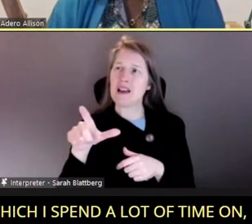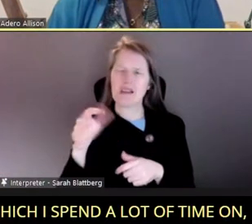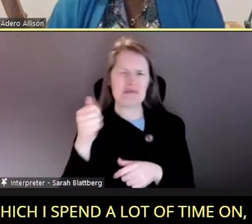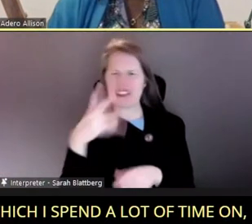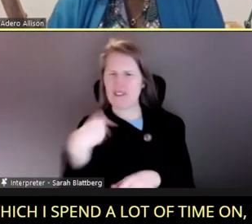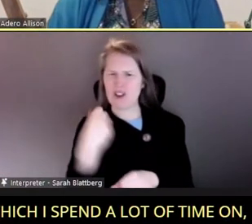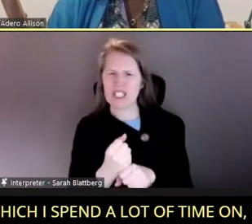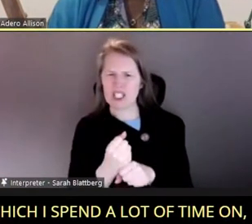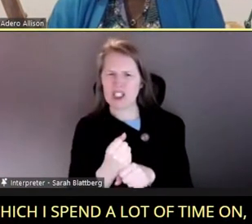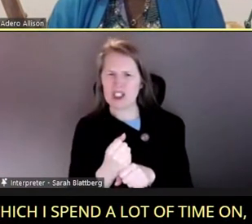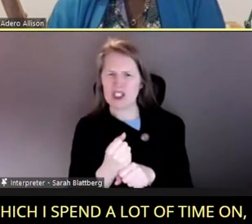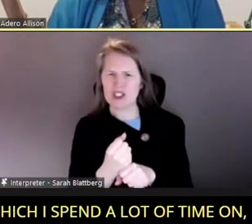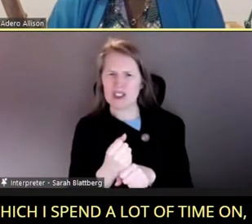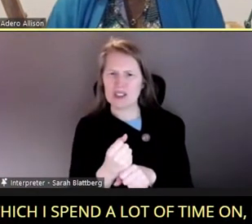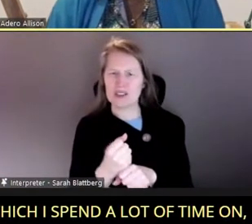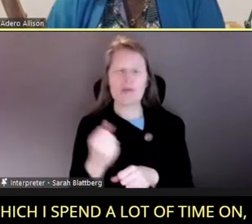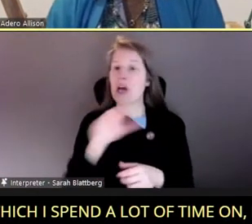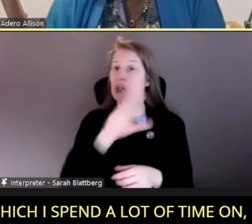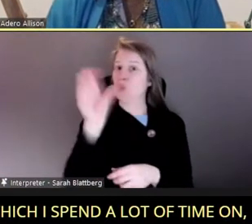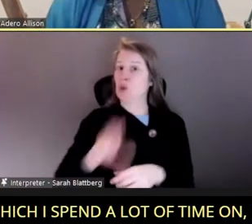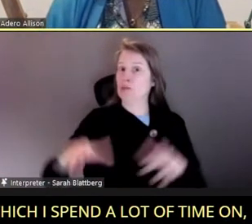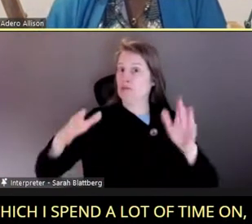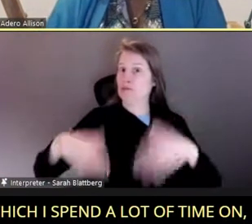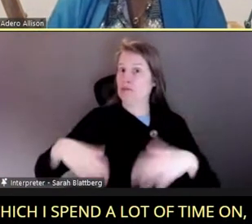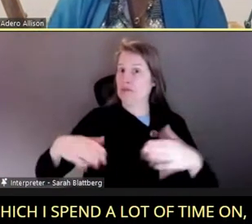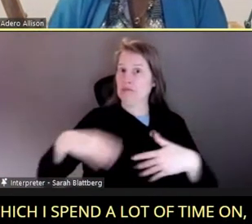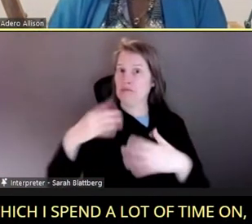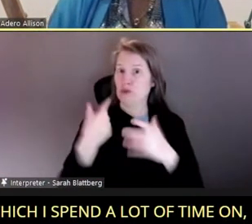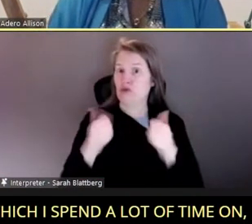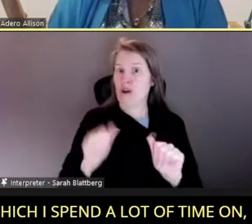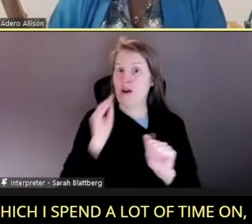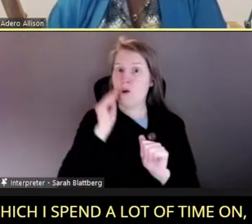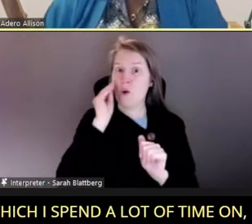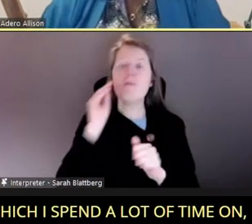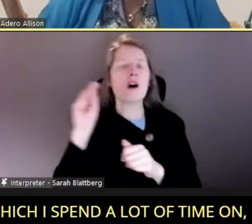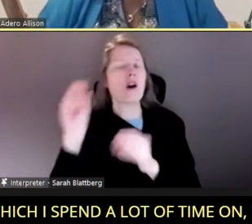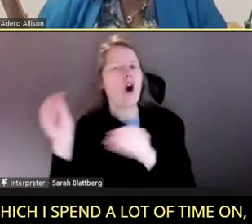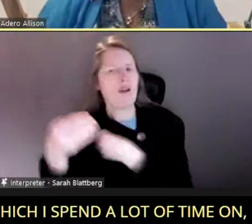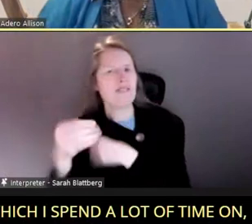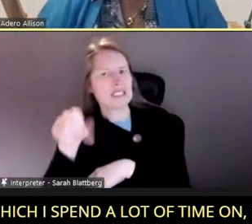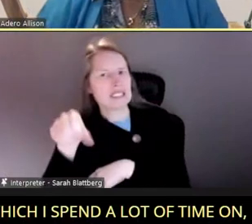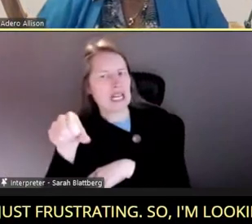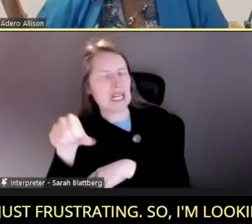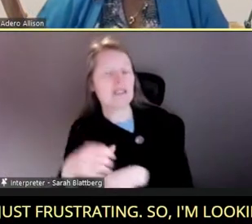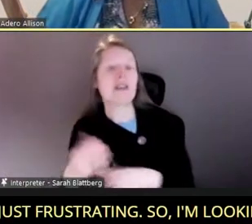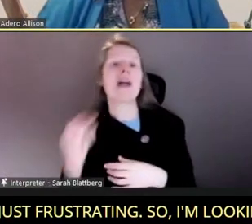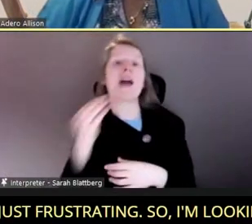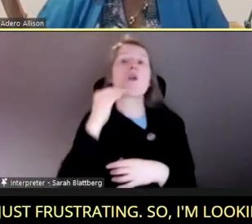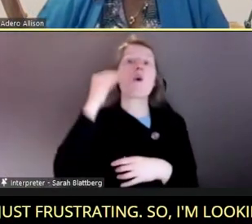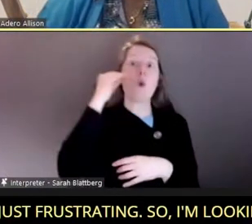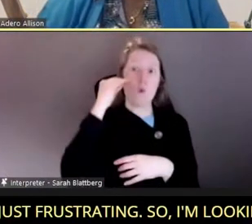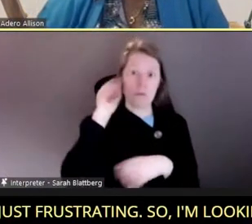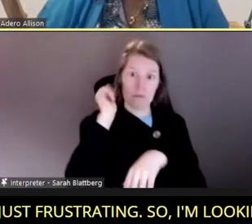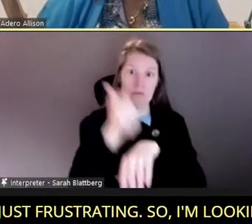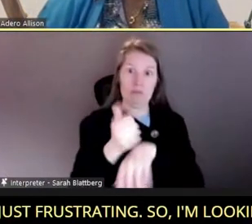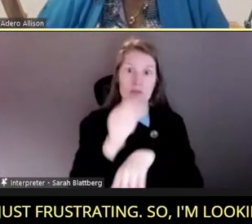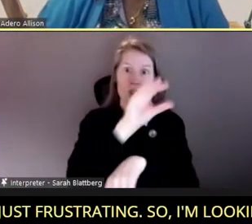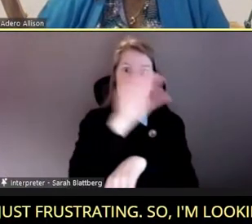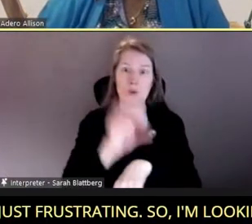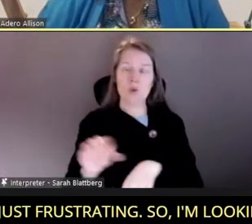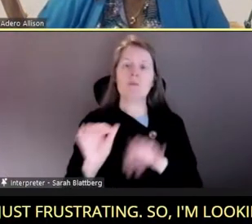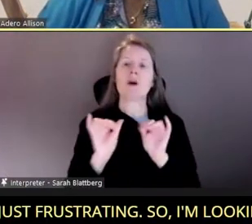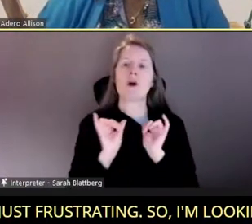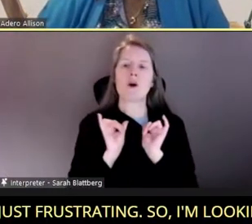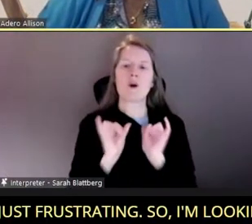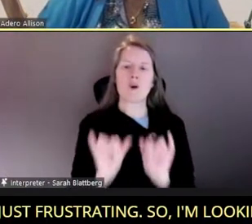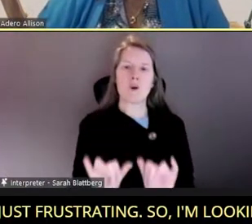years, but I wasn't on Zoom at home. I was at the office. Once I got home, it became evident